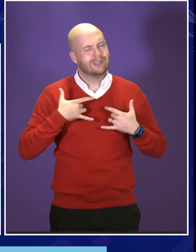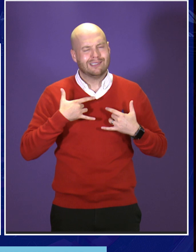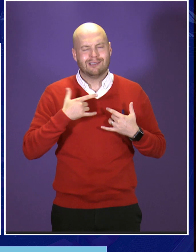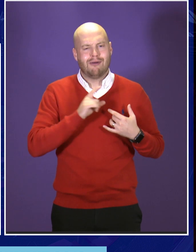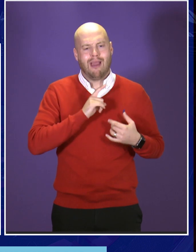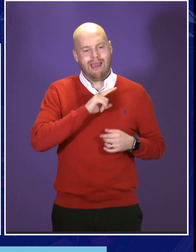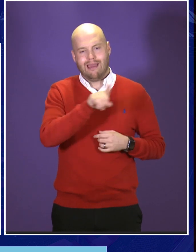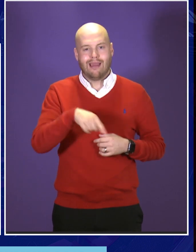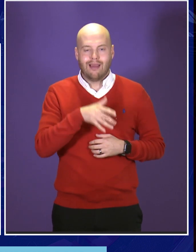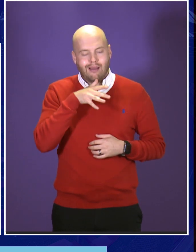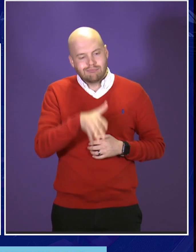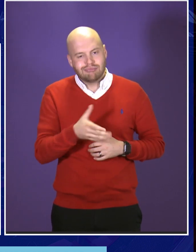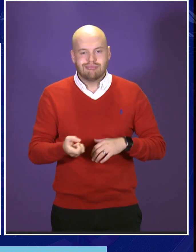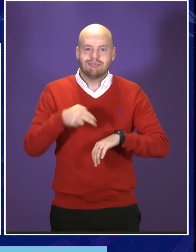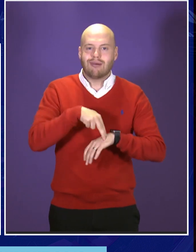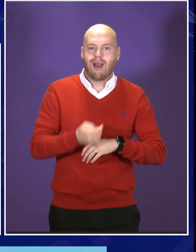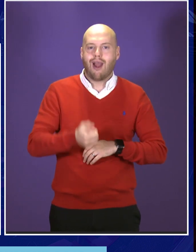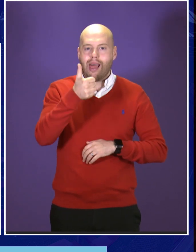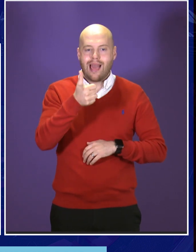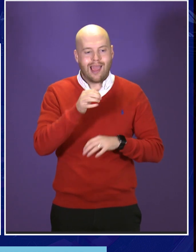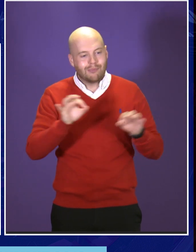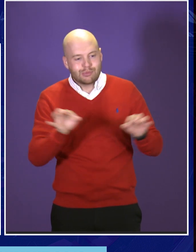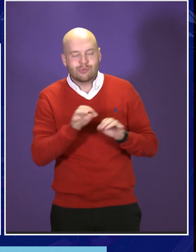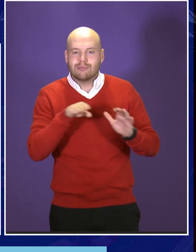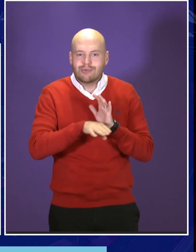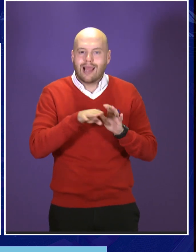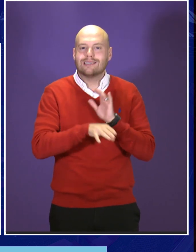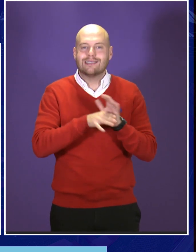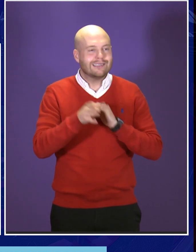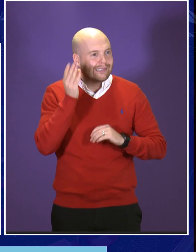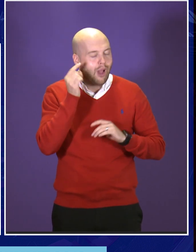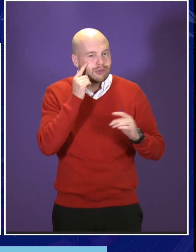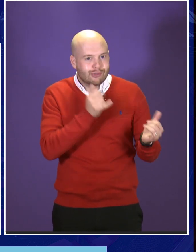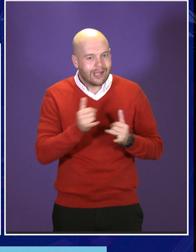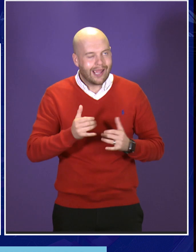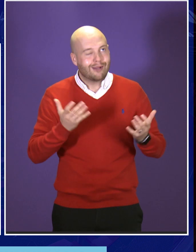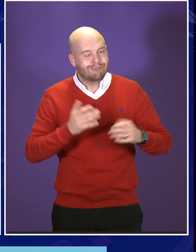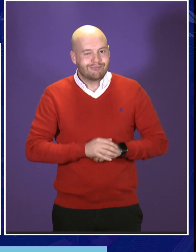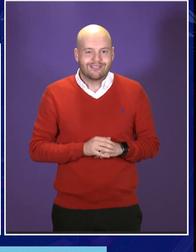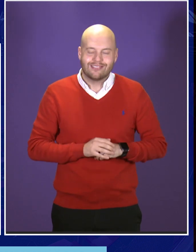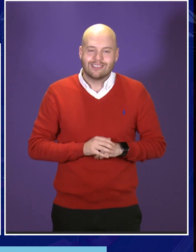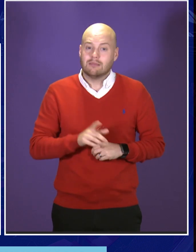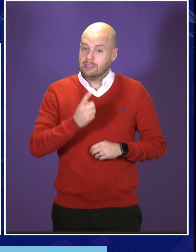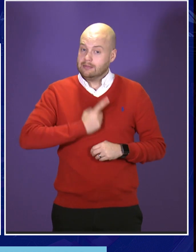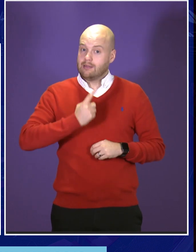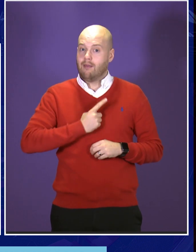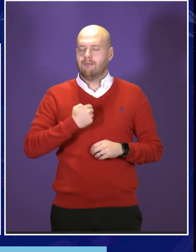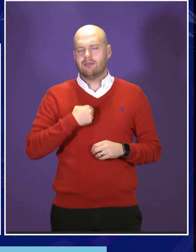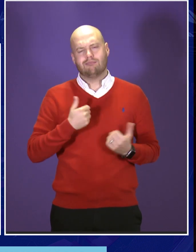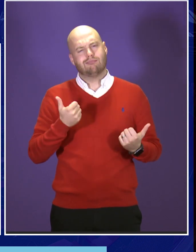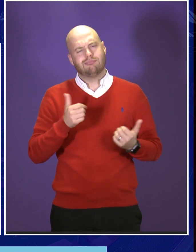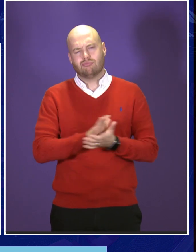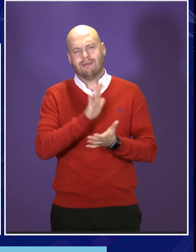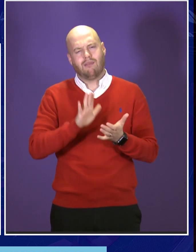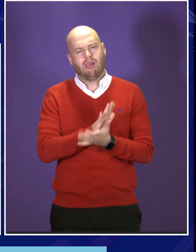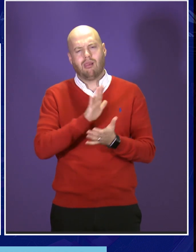morning. Me, however, I'm very grateful. Not only for being able to present yet another musical discovery and